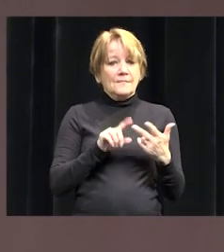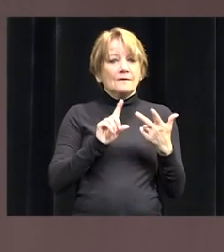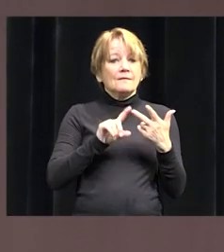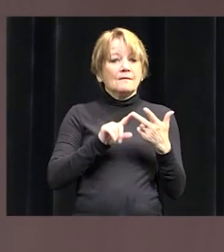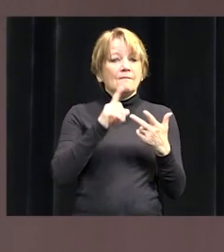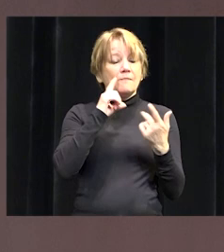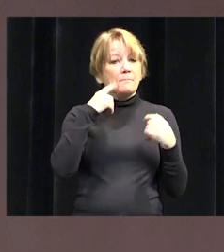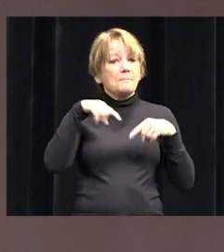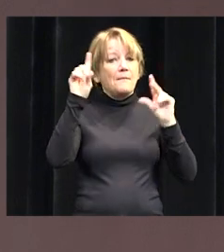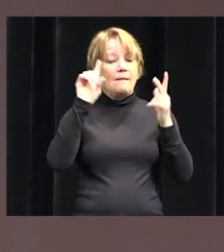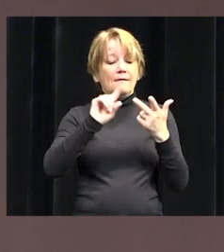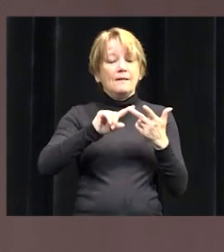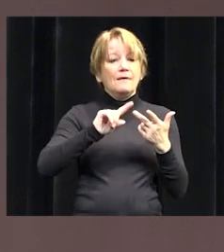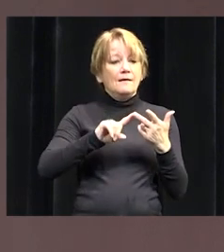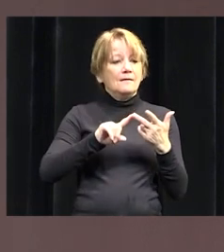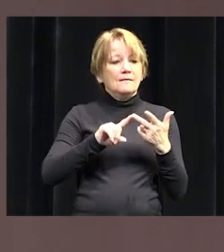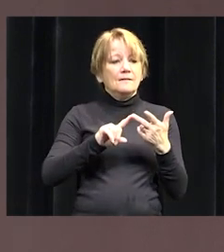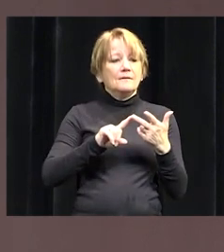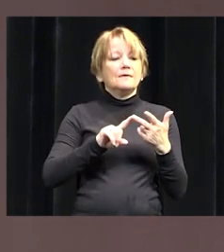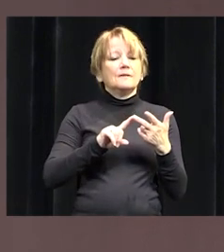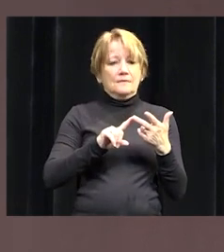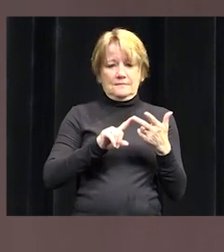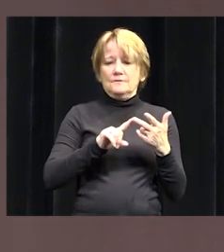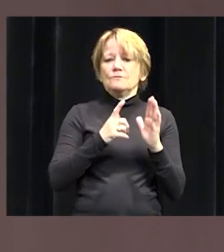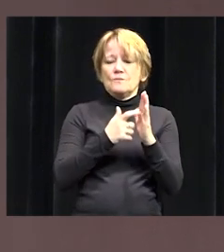To achieve summa cum laude